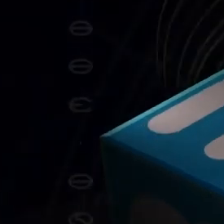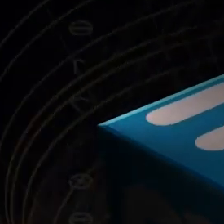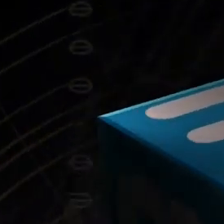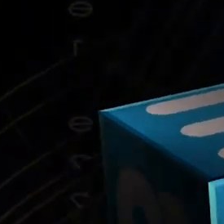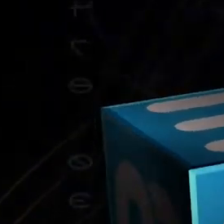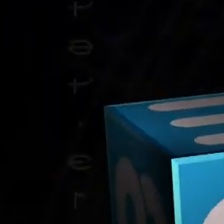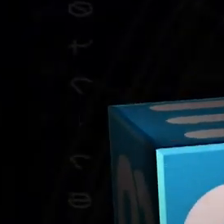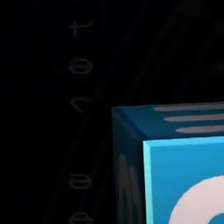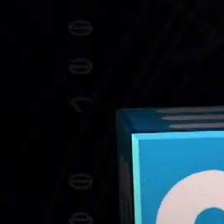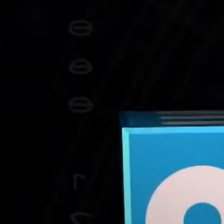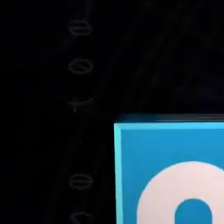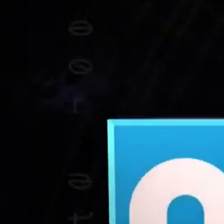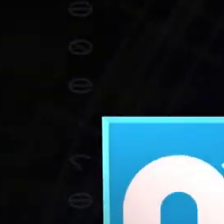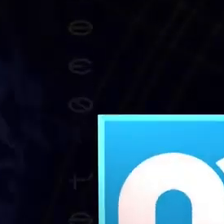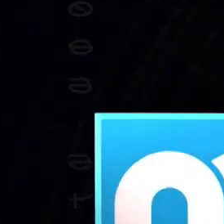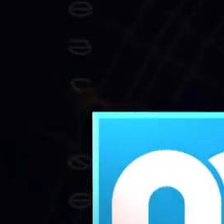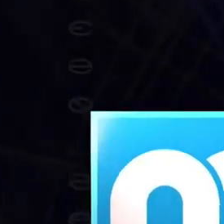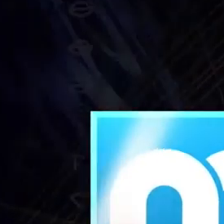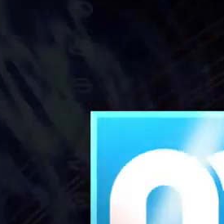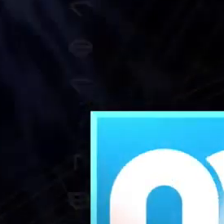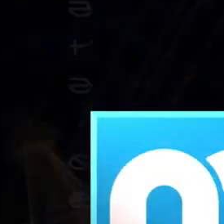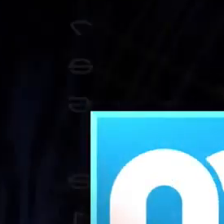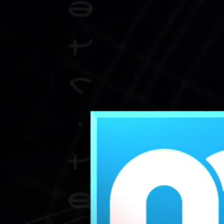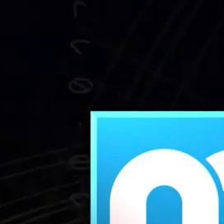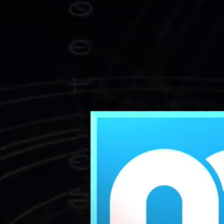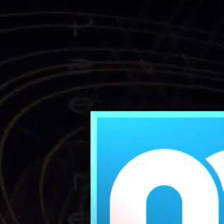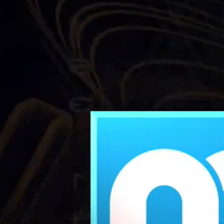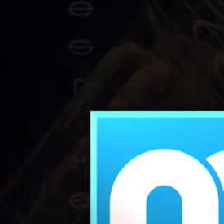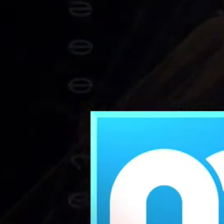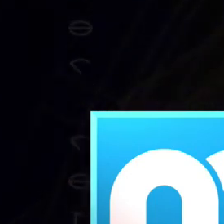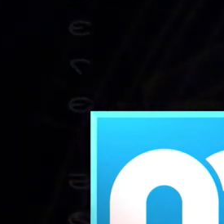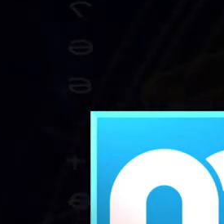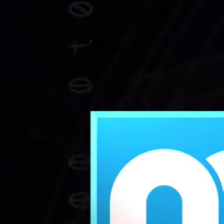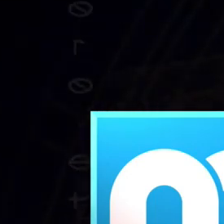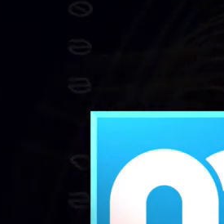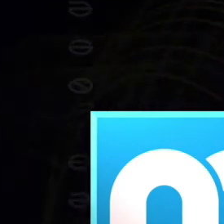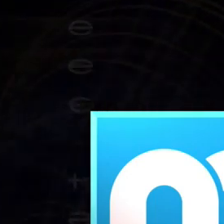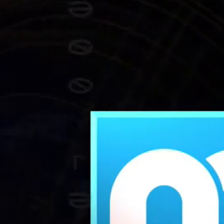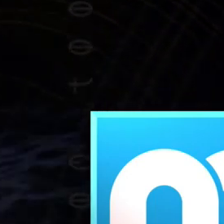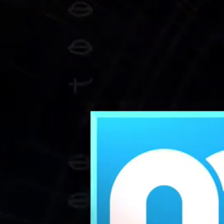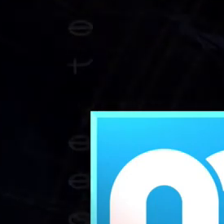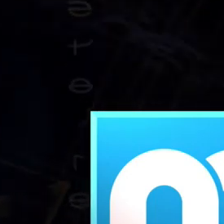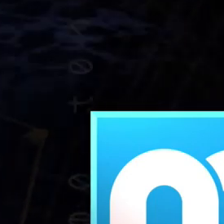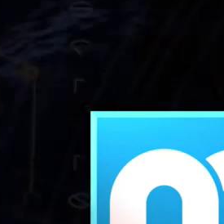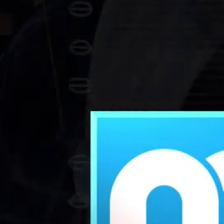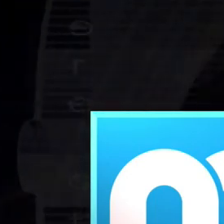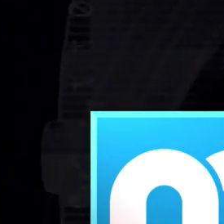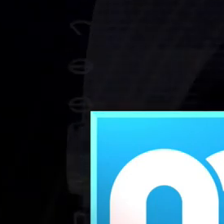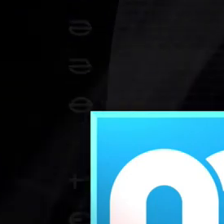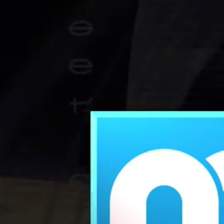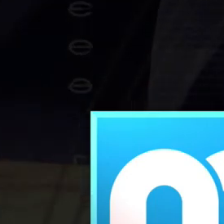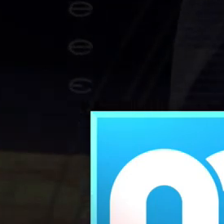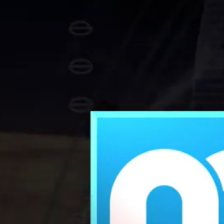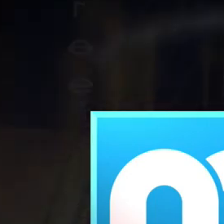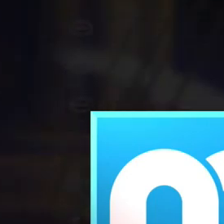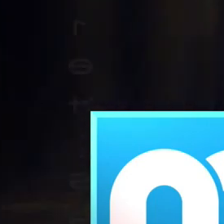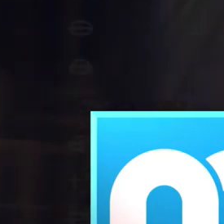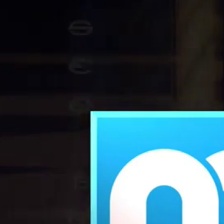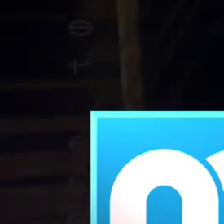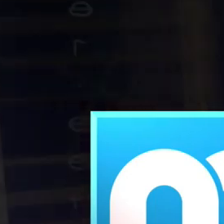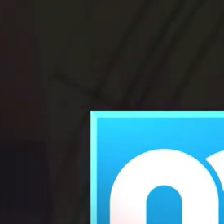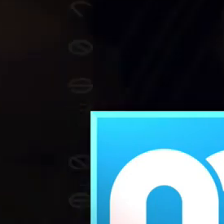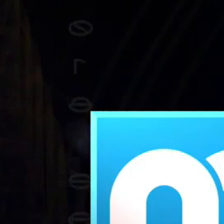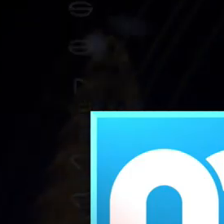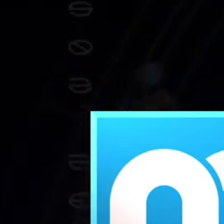This has been a service of the Metro Nashville Network. If you would like to see this presentation again, or for more information about